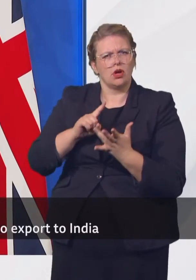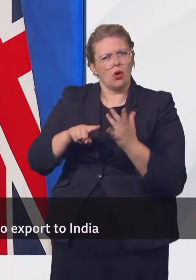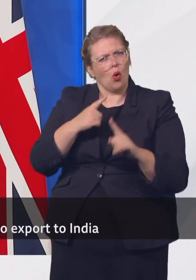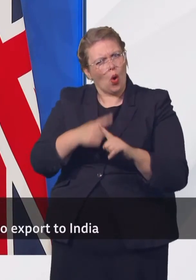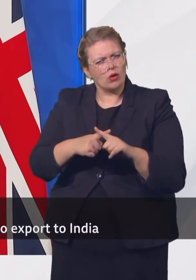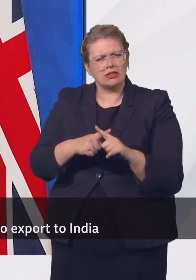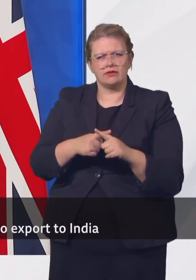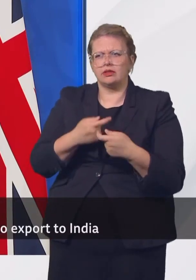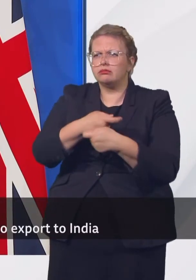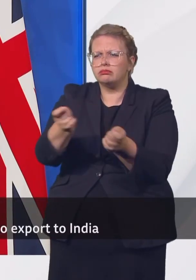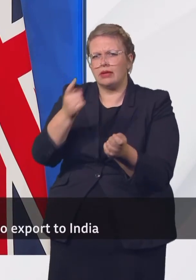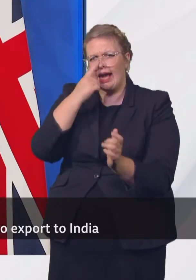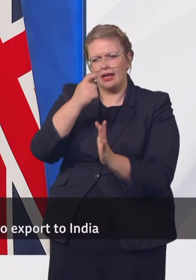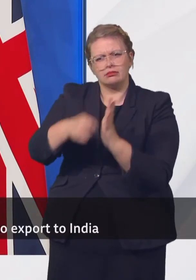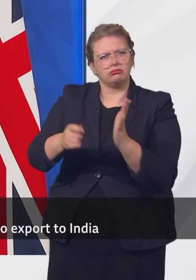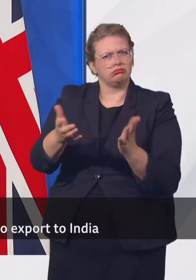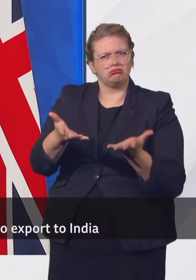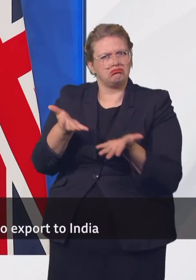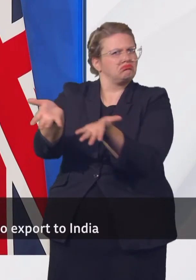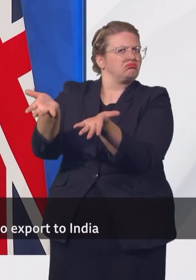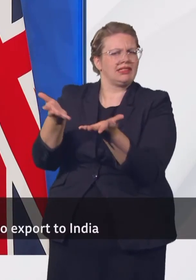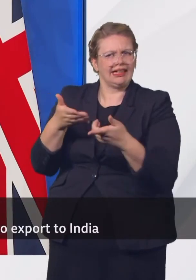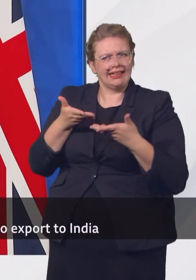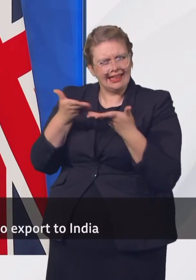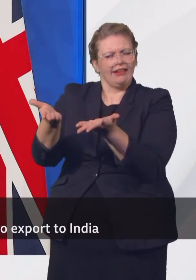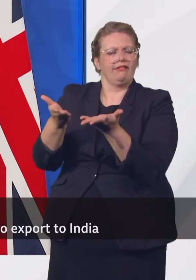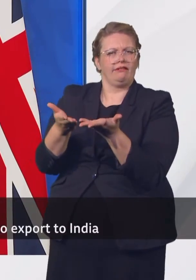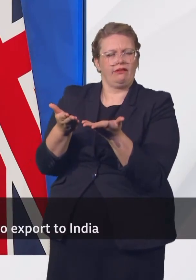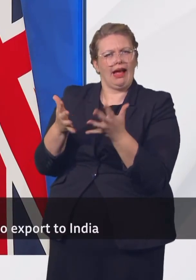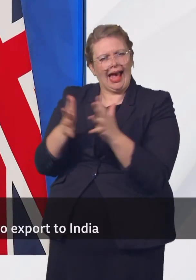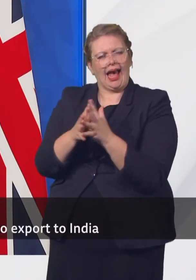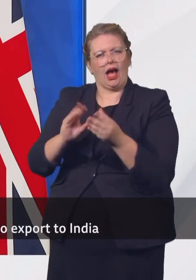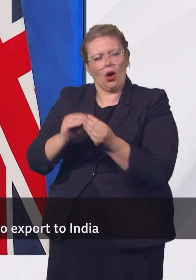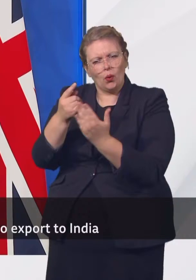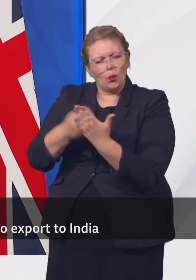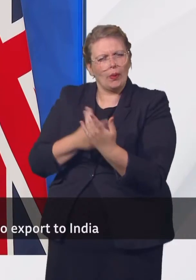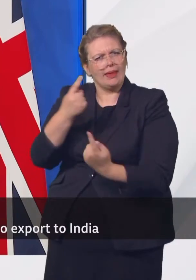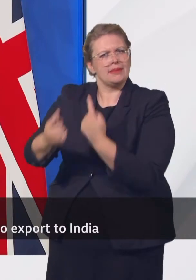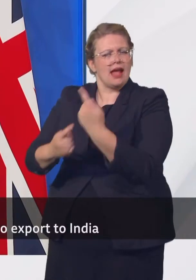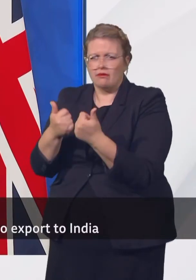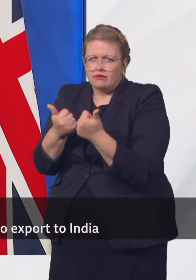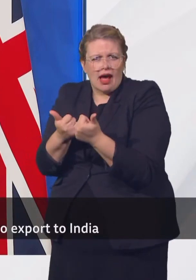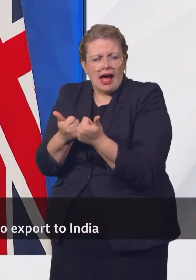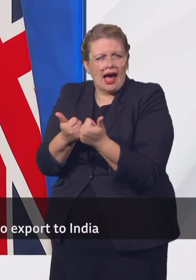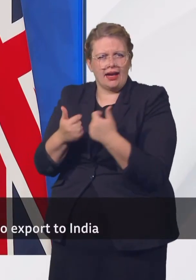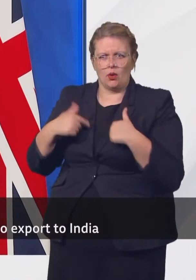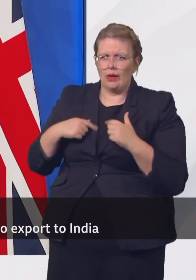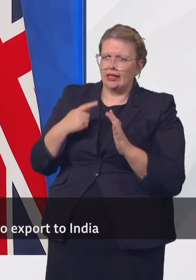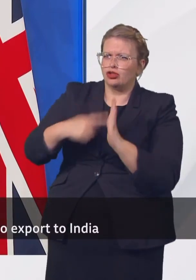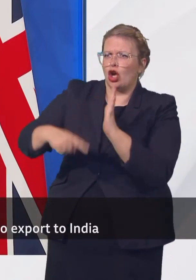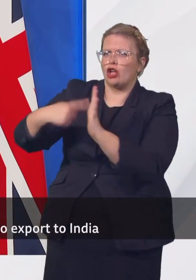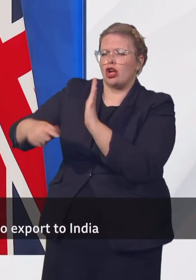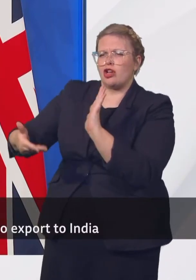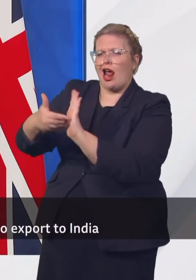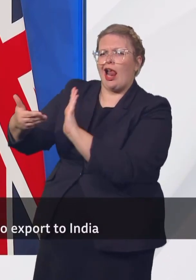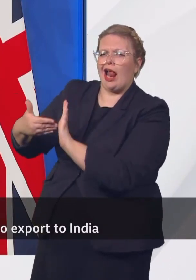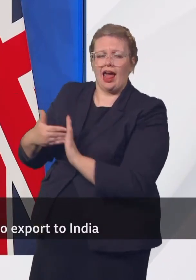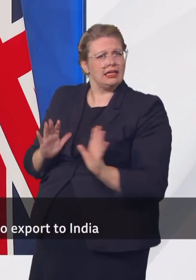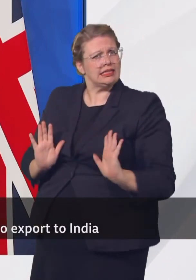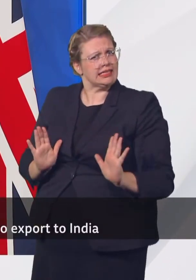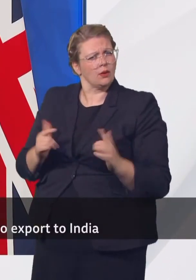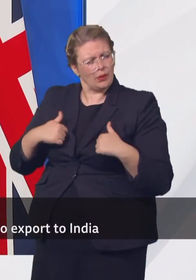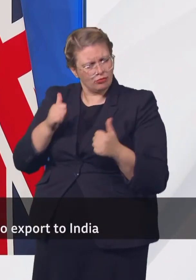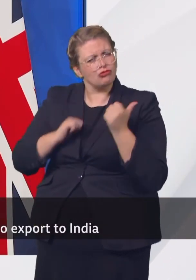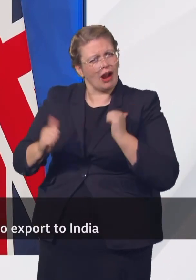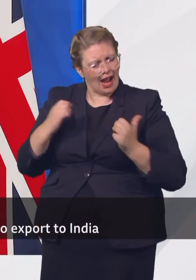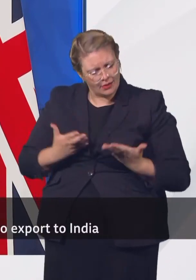AstraZeneca Oxford vaccine, and it's something that I'm very, very proud of. On your second question, I just